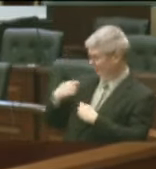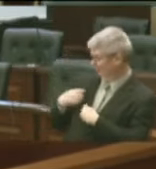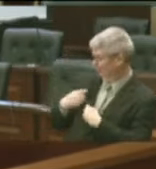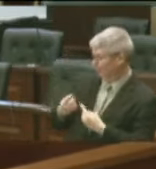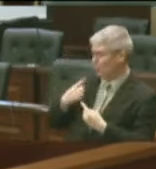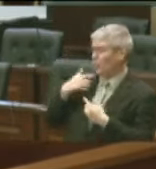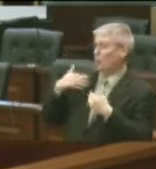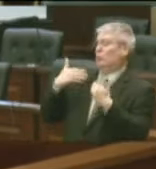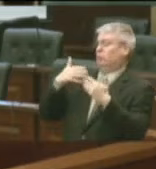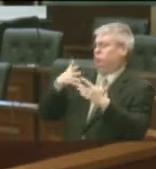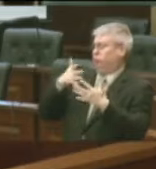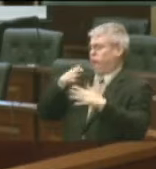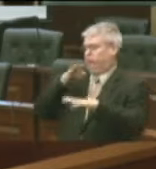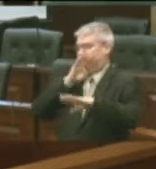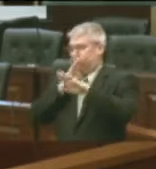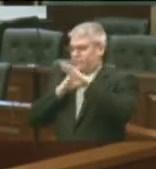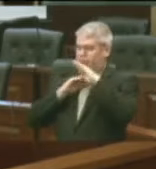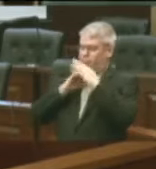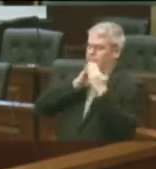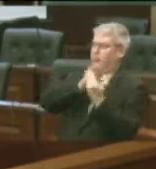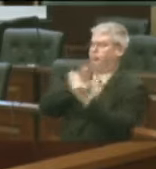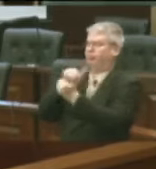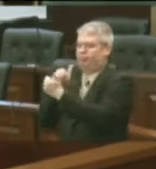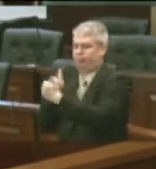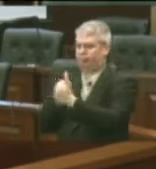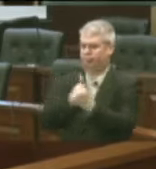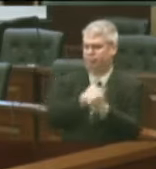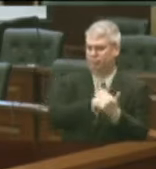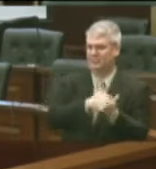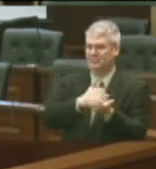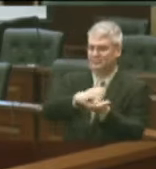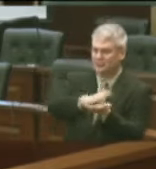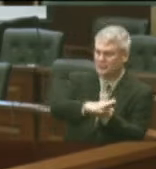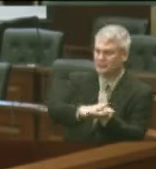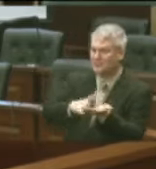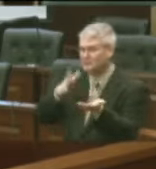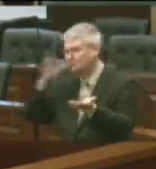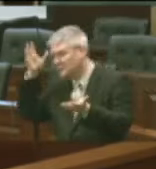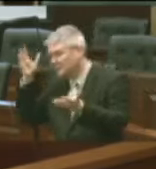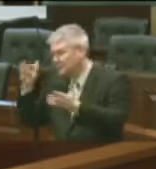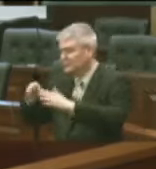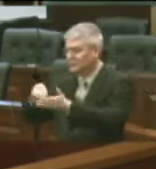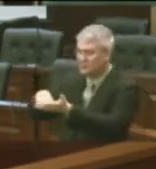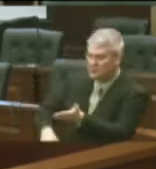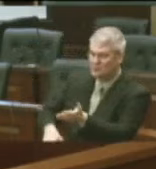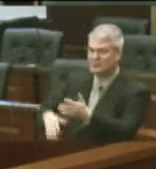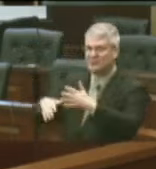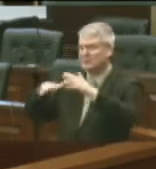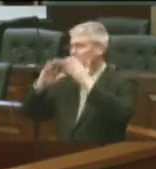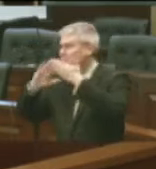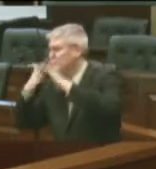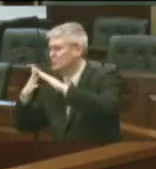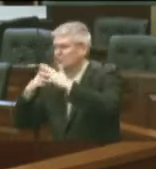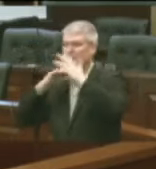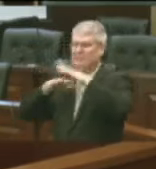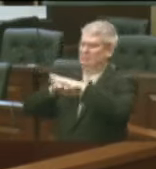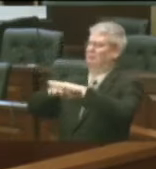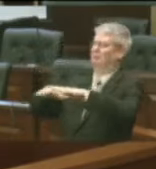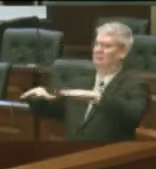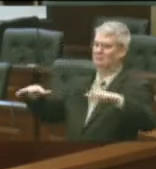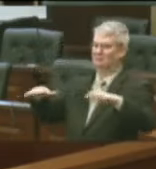this money will support the schools throughout the state. And again, I just a heartfelt thank you for